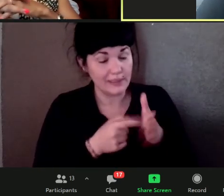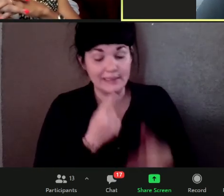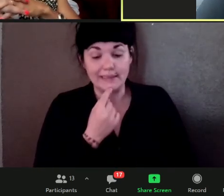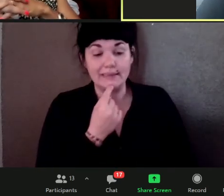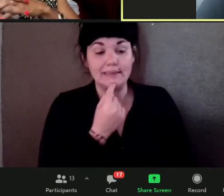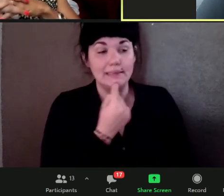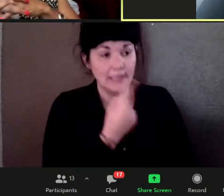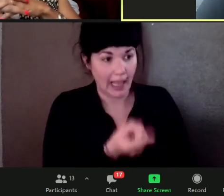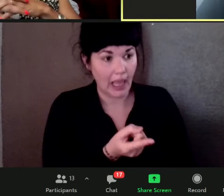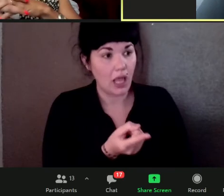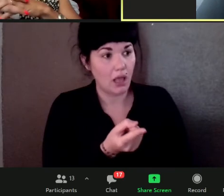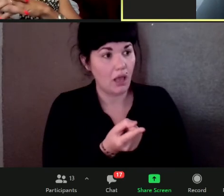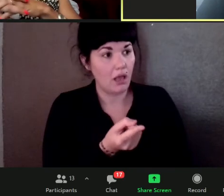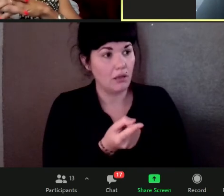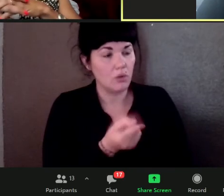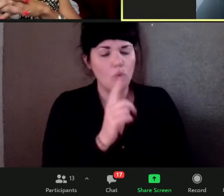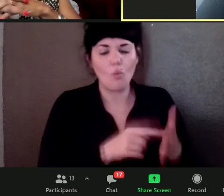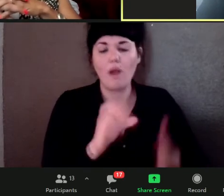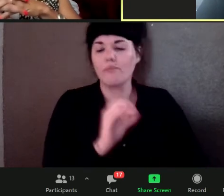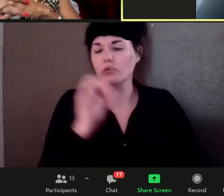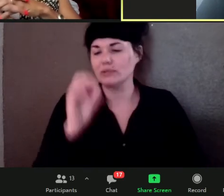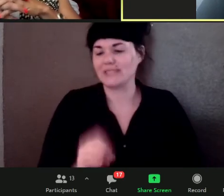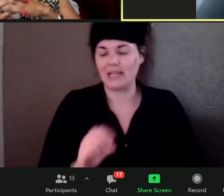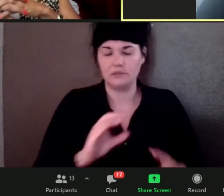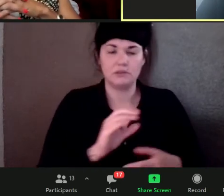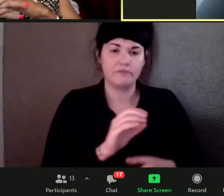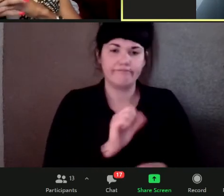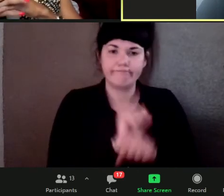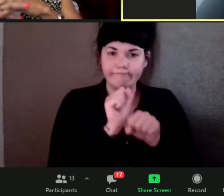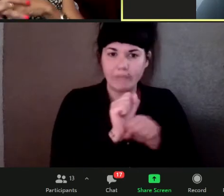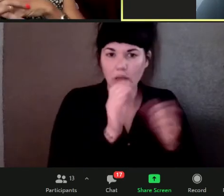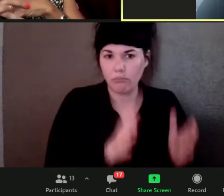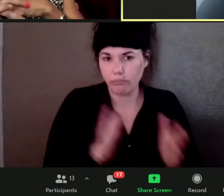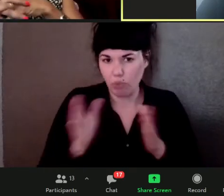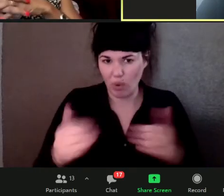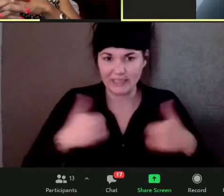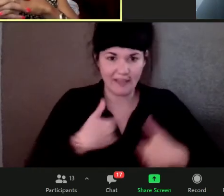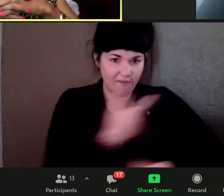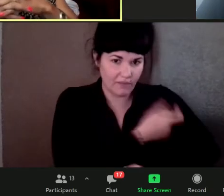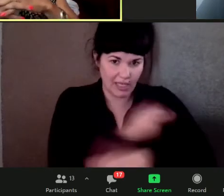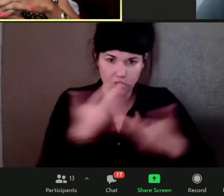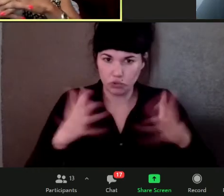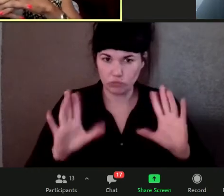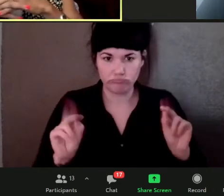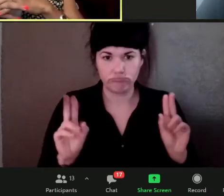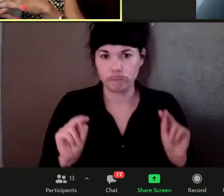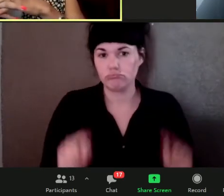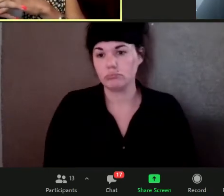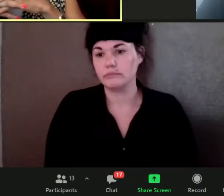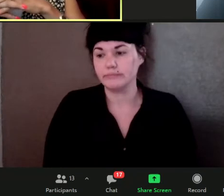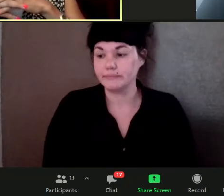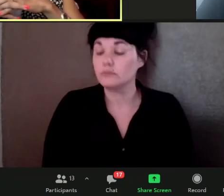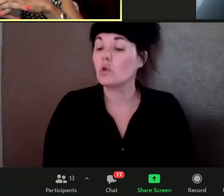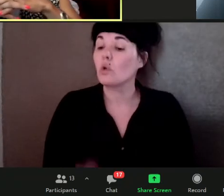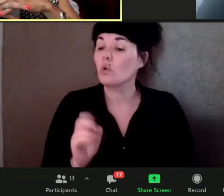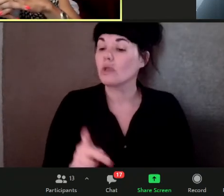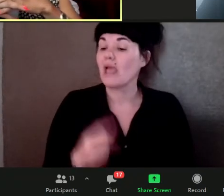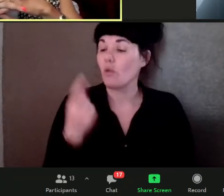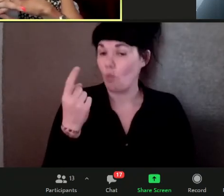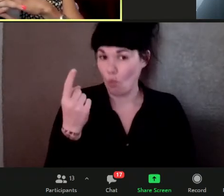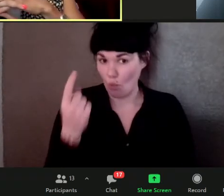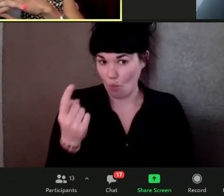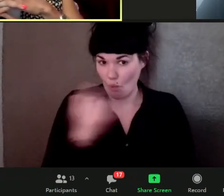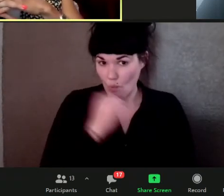workplace is been vaccinated. Okay. Okay. Well, we have one last question, and that is, are